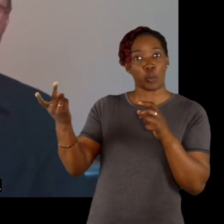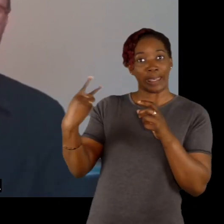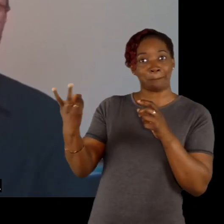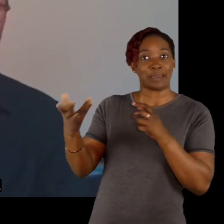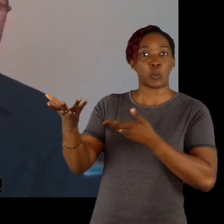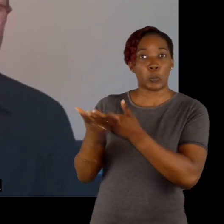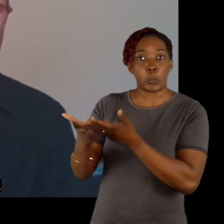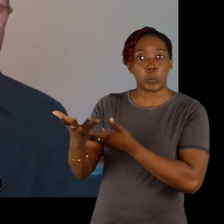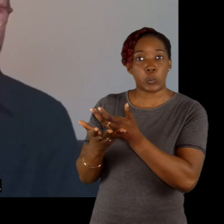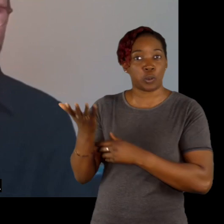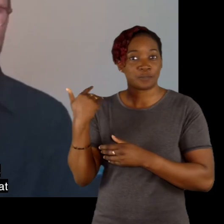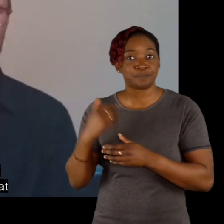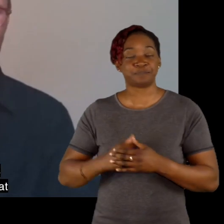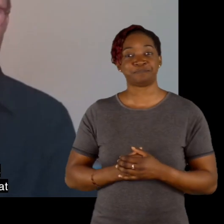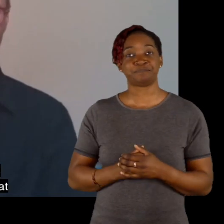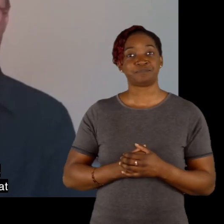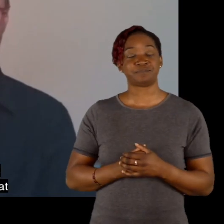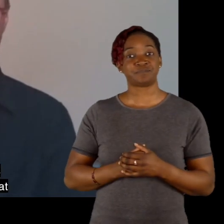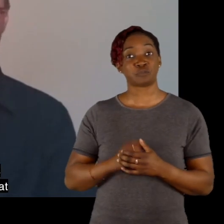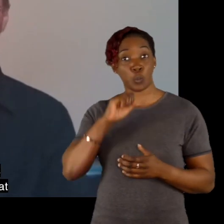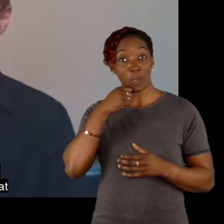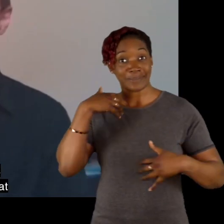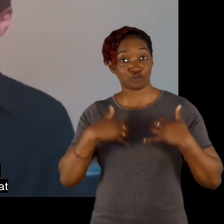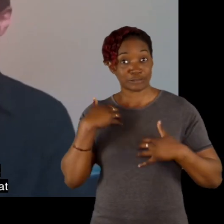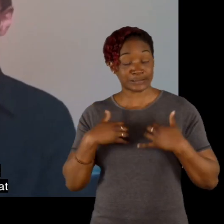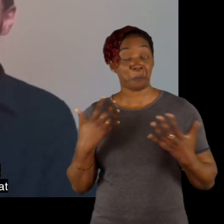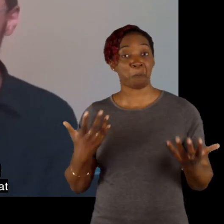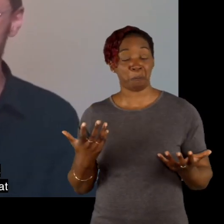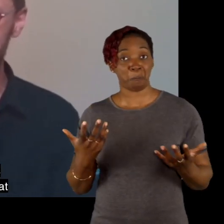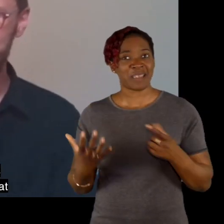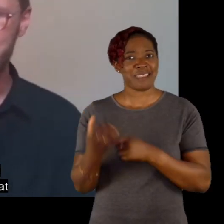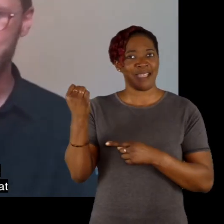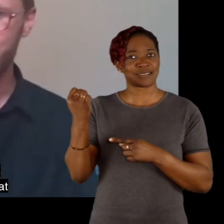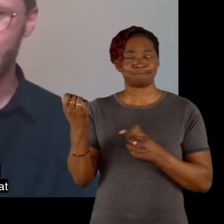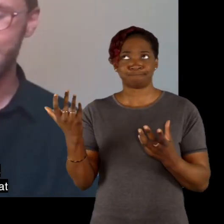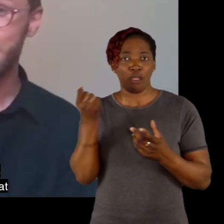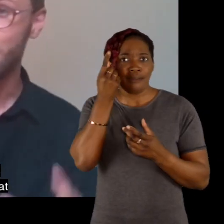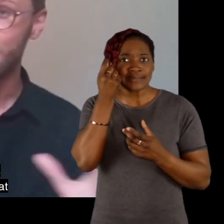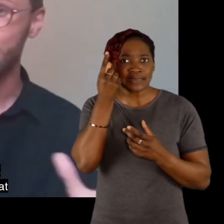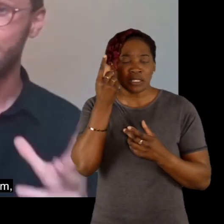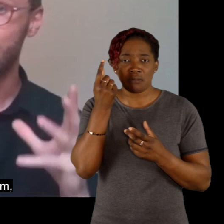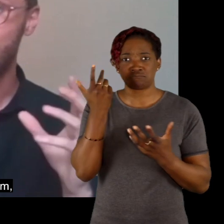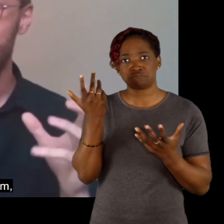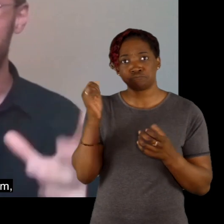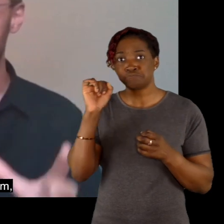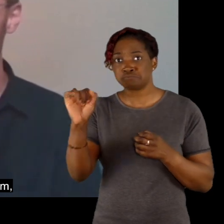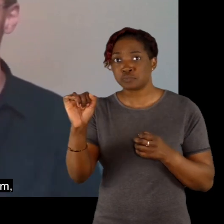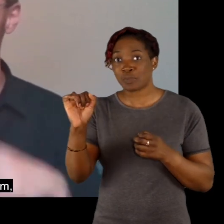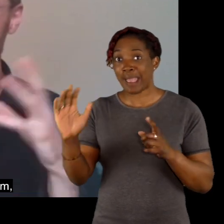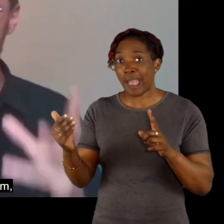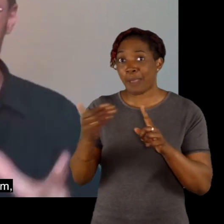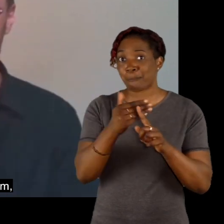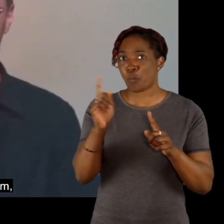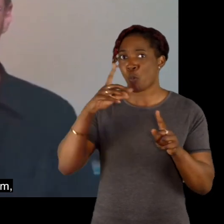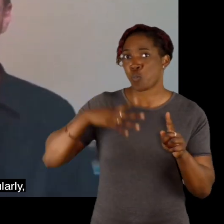to in our discussion a little bit. I'd be interested at this point to get some idea of what your